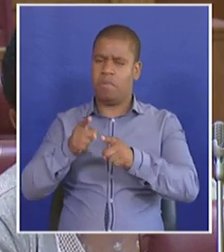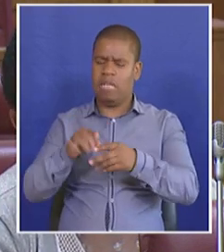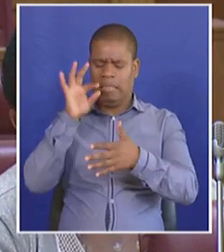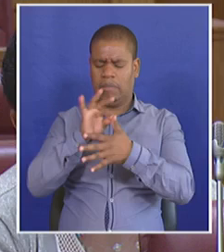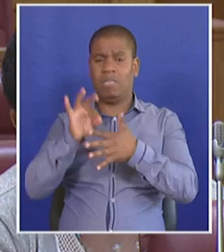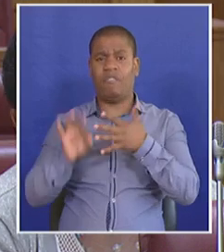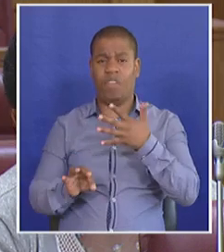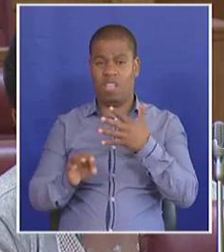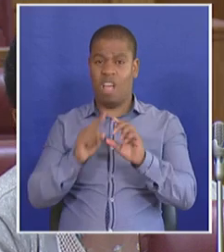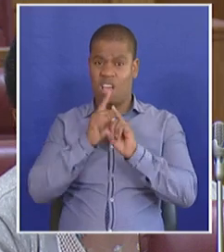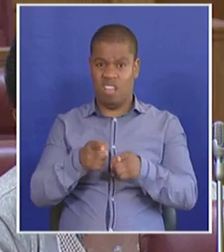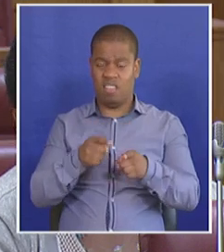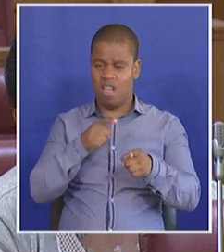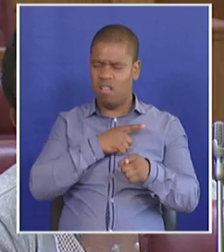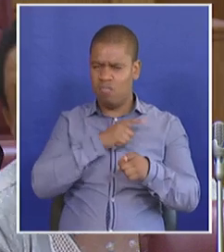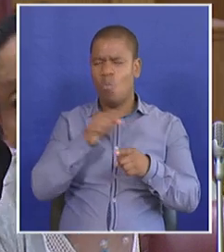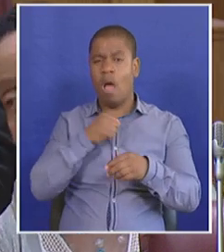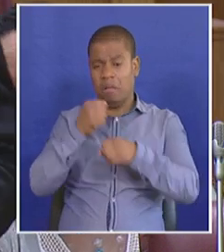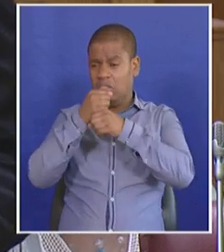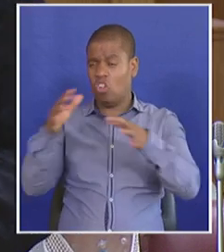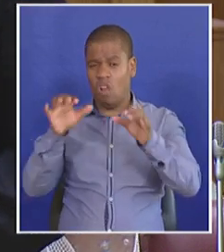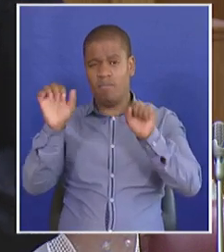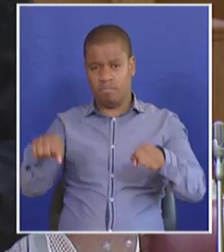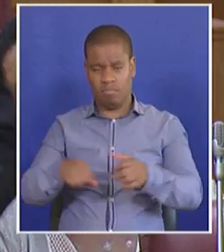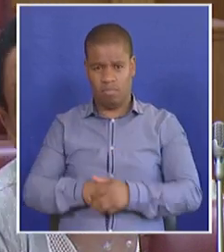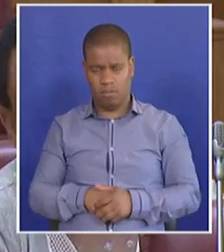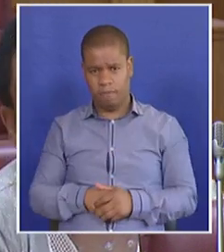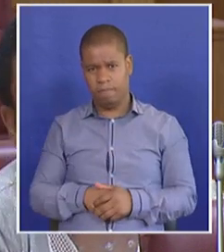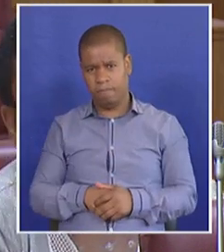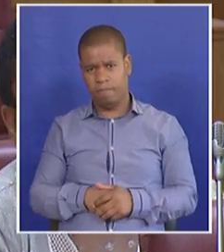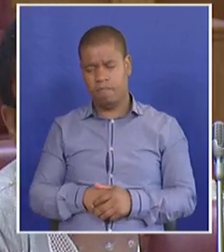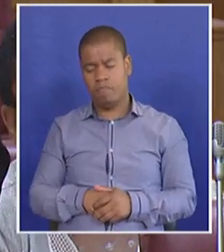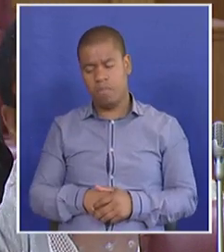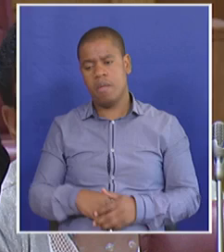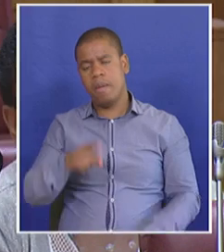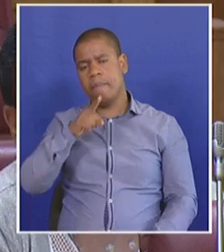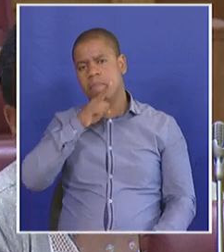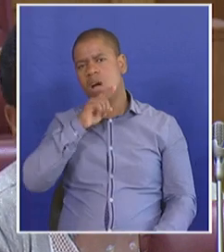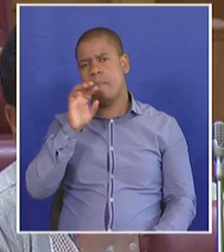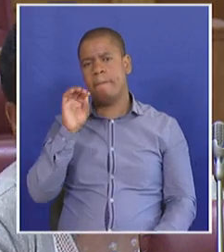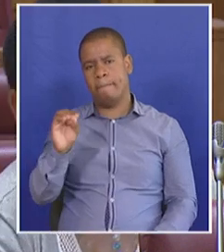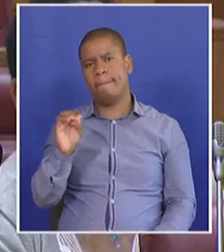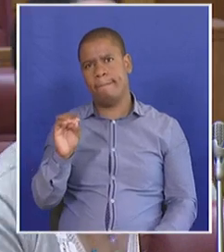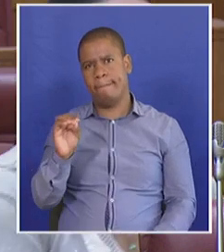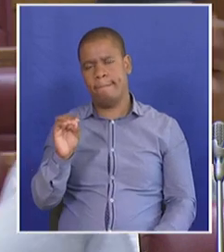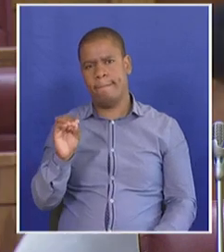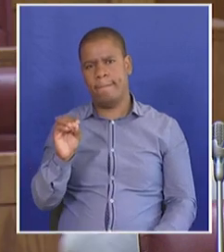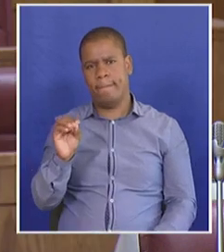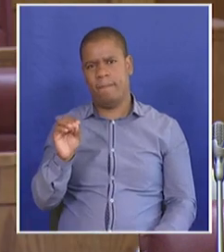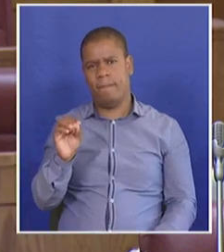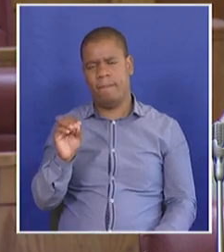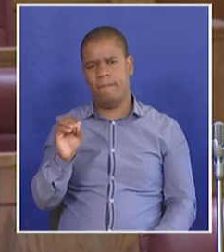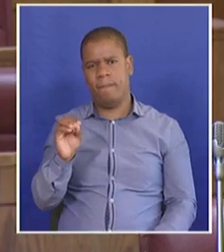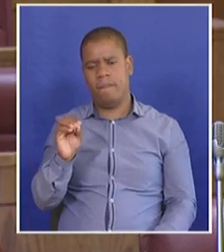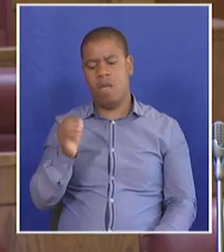conditions in a particular locality, for an example, and so it goes. However, I think we should,